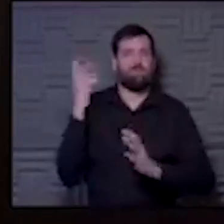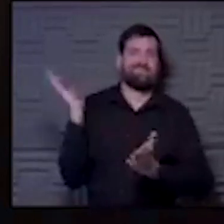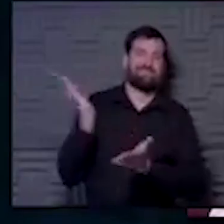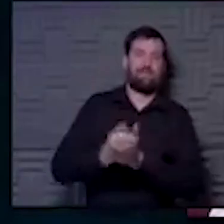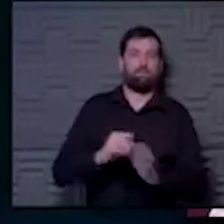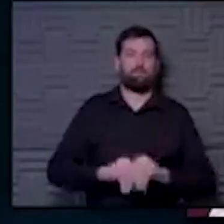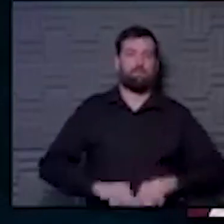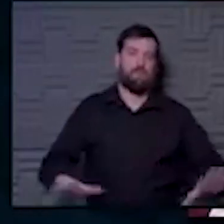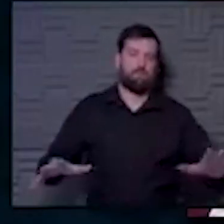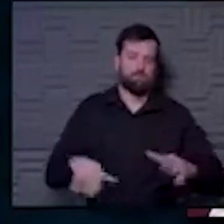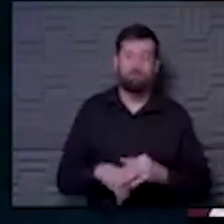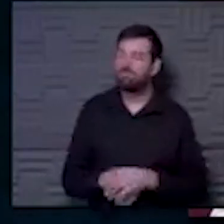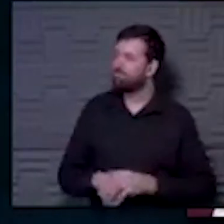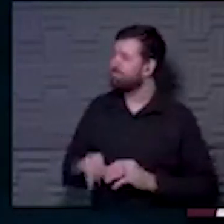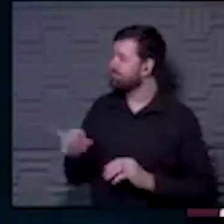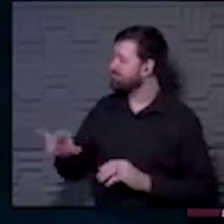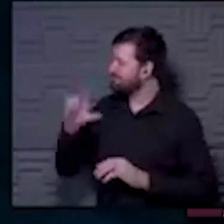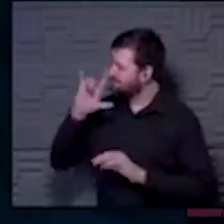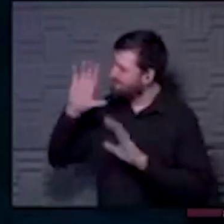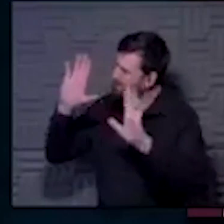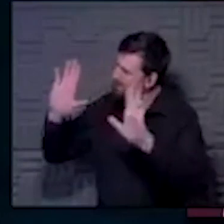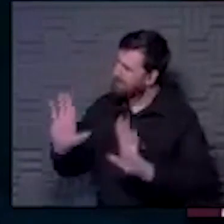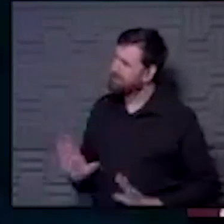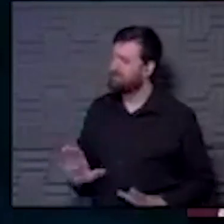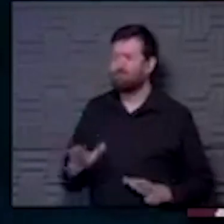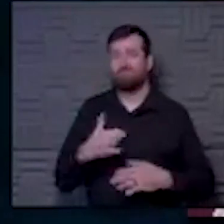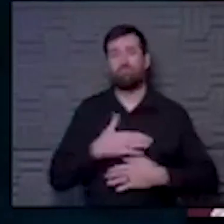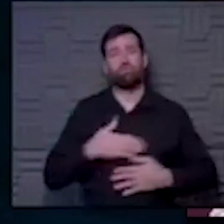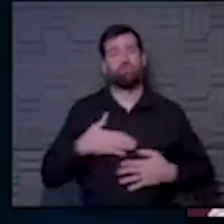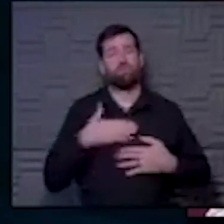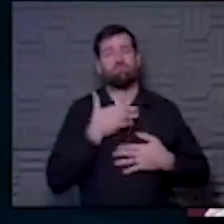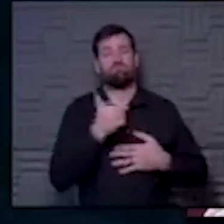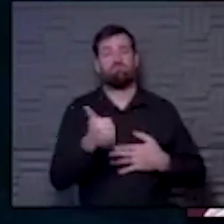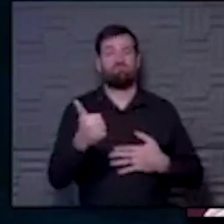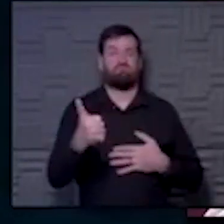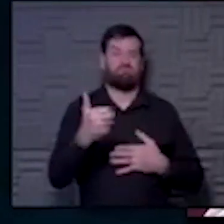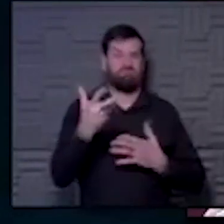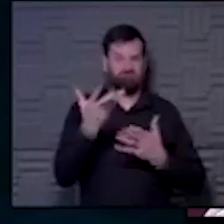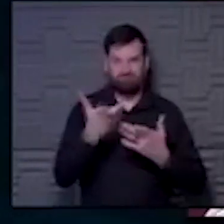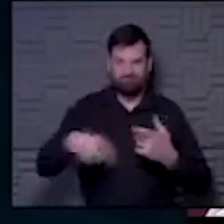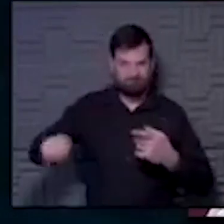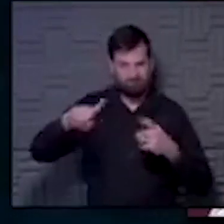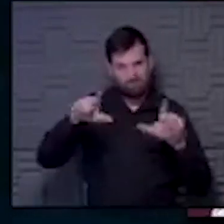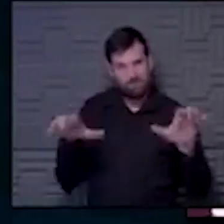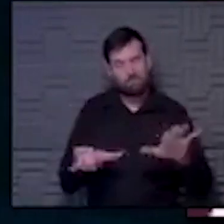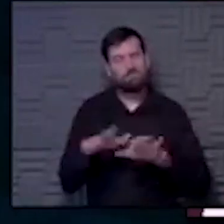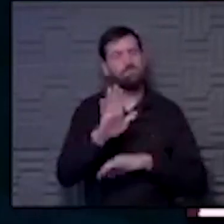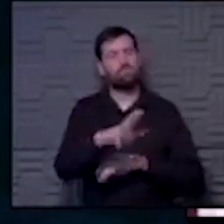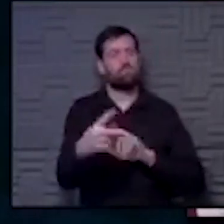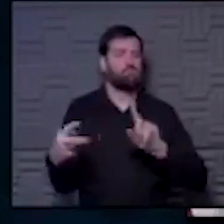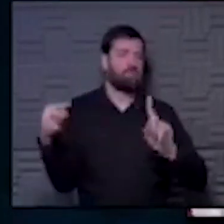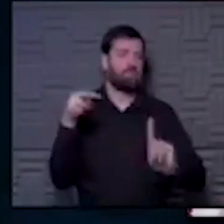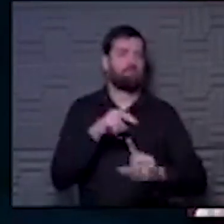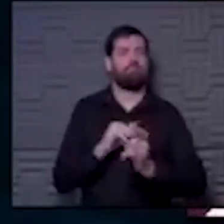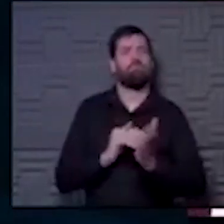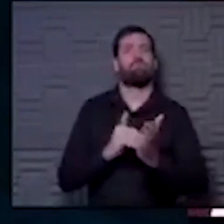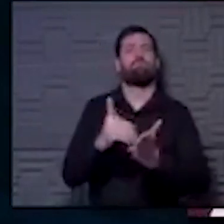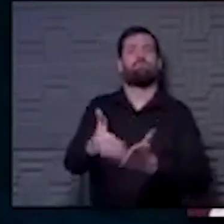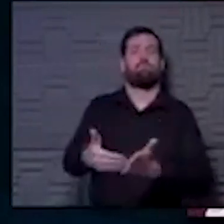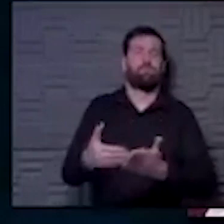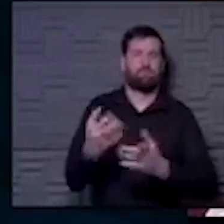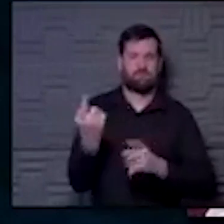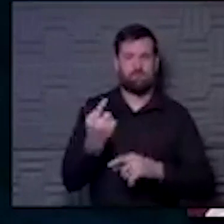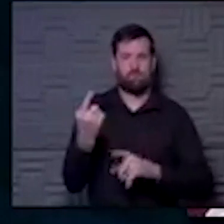virus. Well, that sounds awesome. I so appreciate that you're out there. So from y'all's perspective, how often do you run into somebody who's